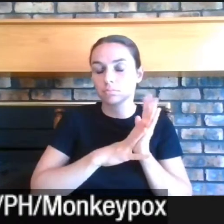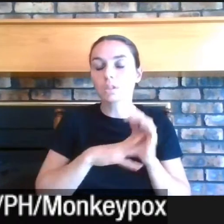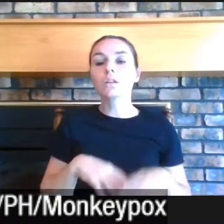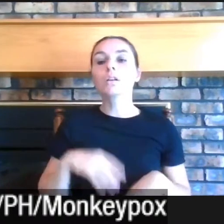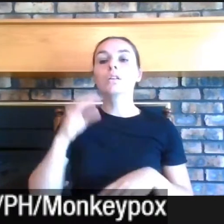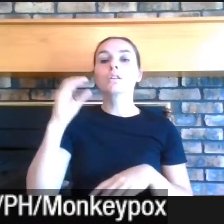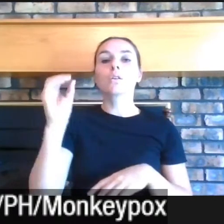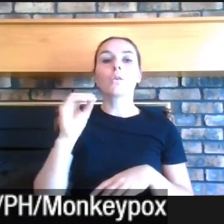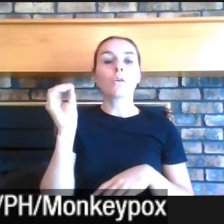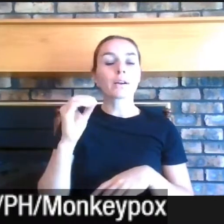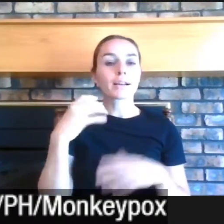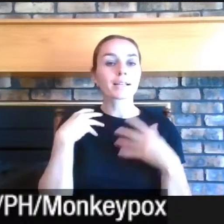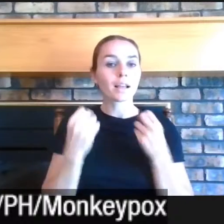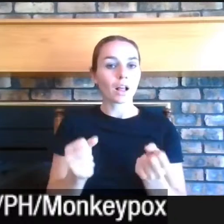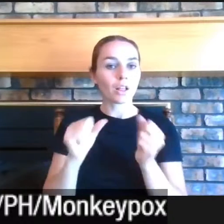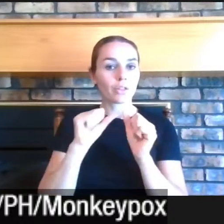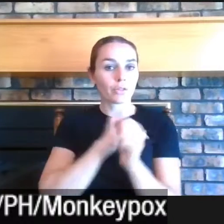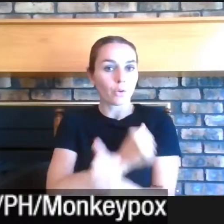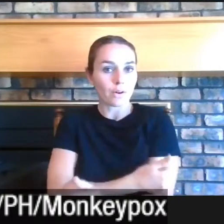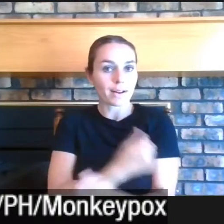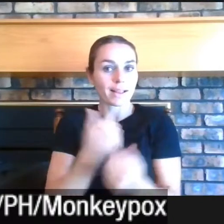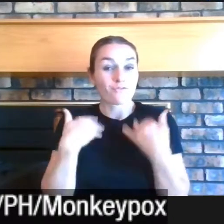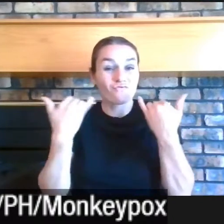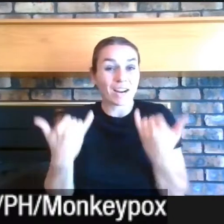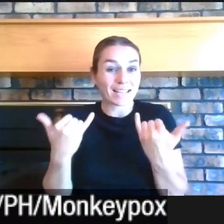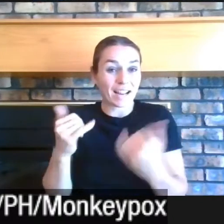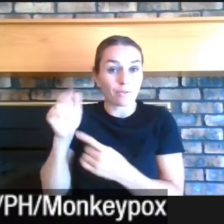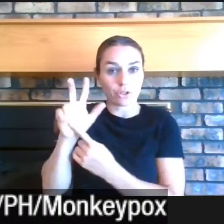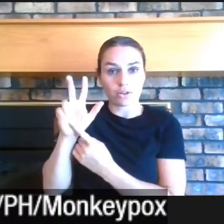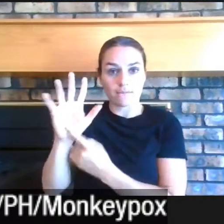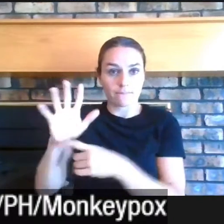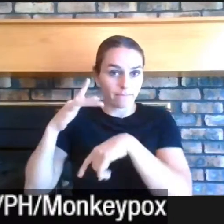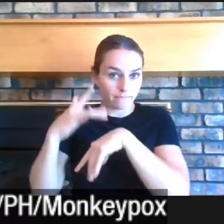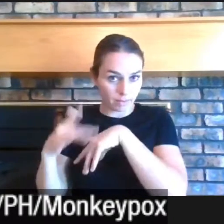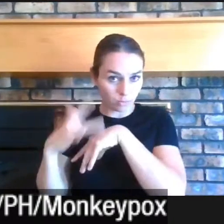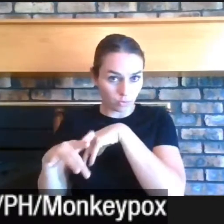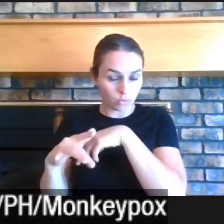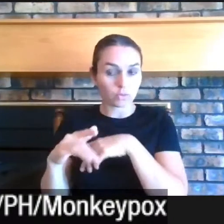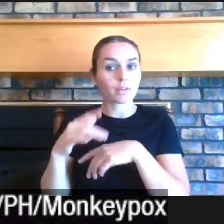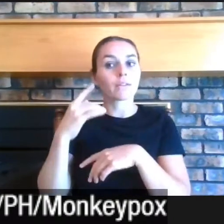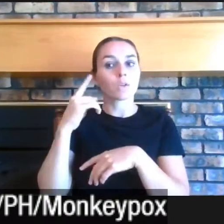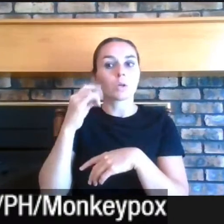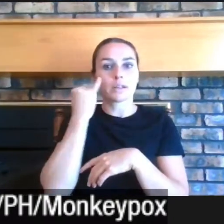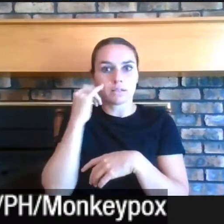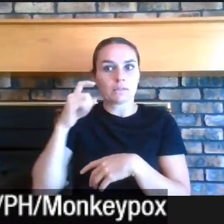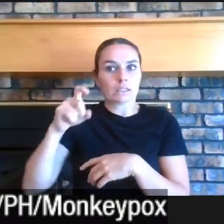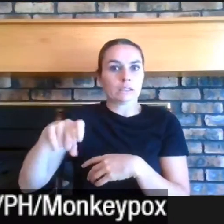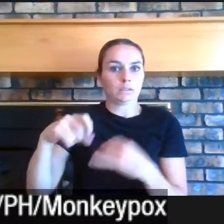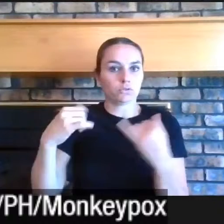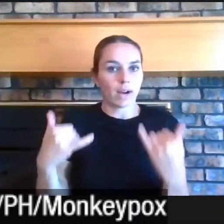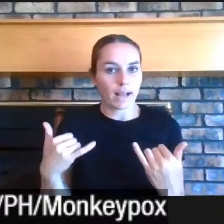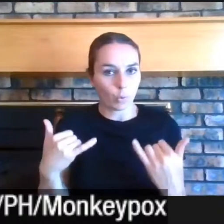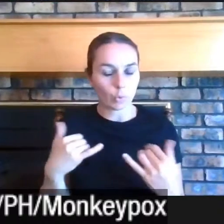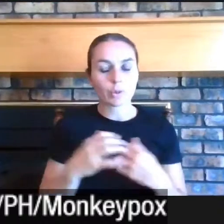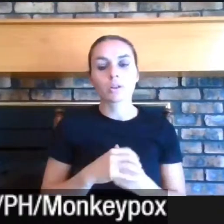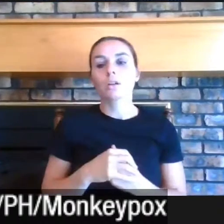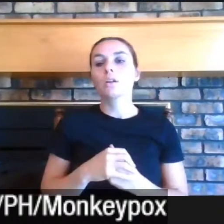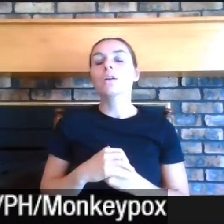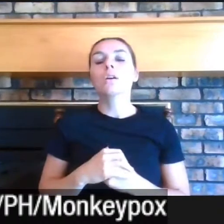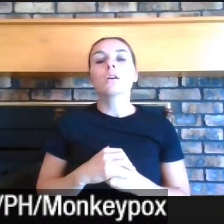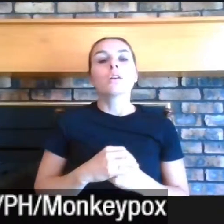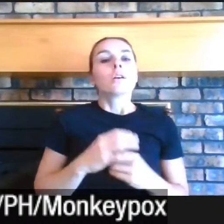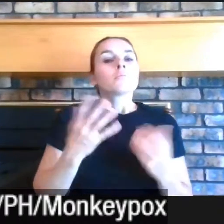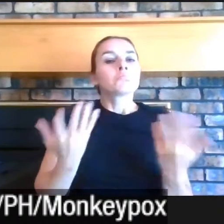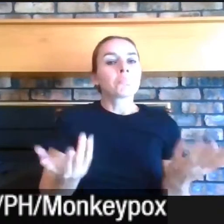Authority has 35 doses in stock to meet immediate needs. That doesn't mean that there aren't